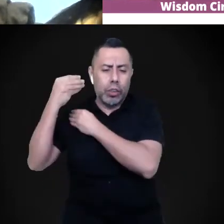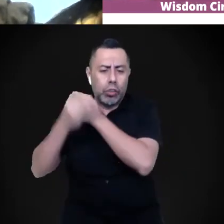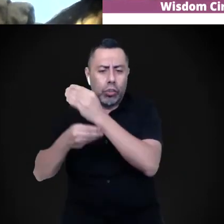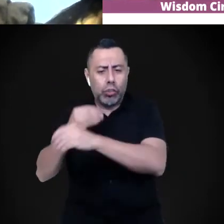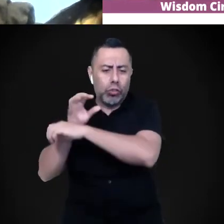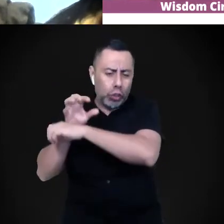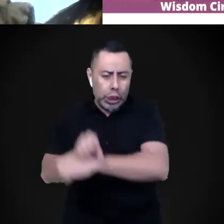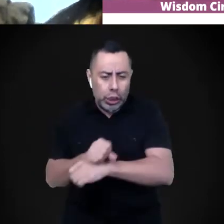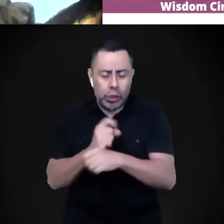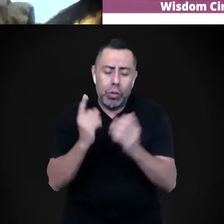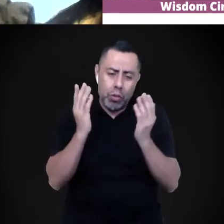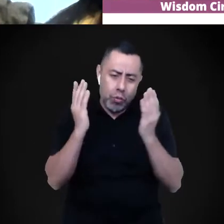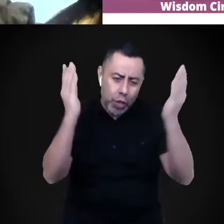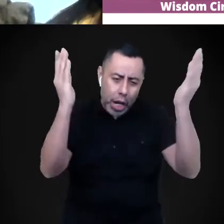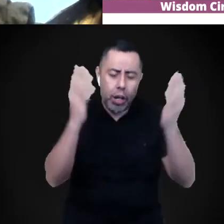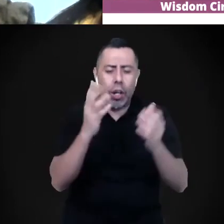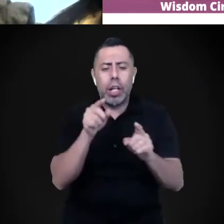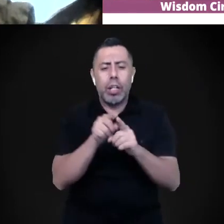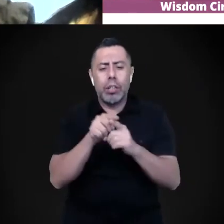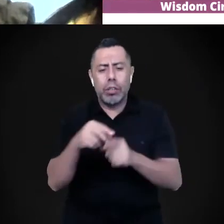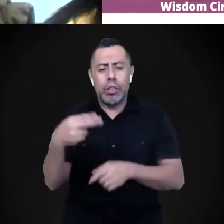stuff. And Grandma